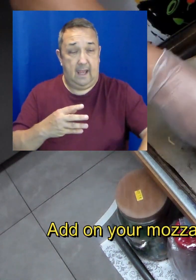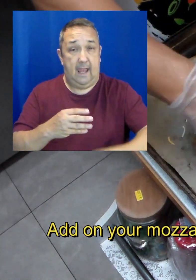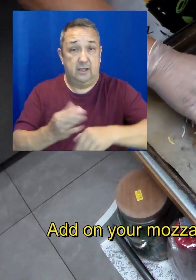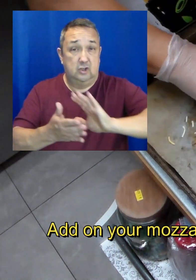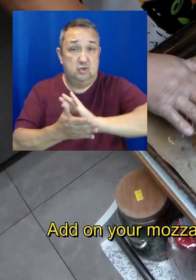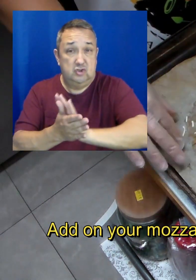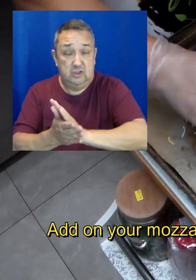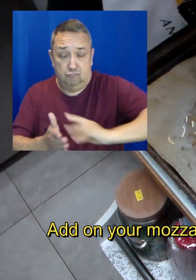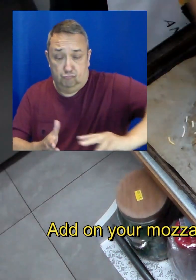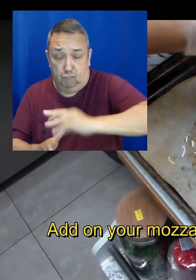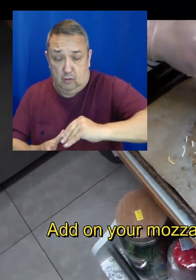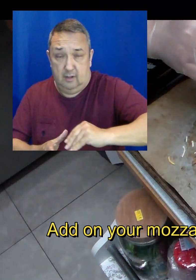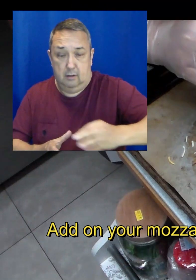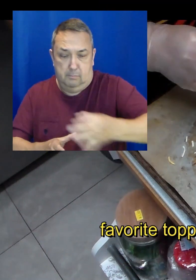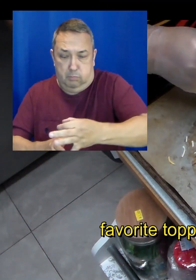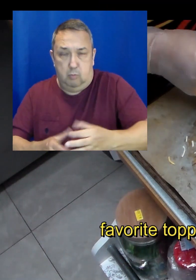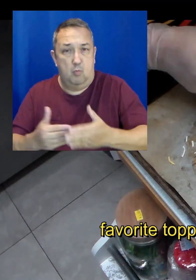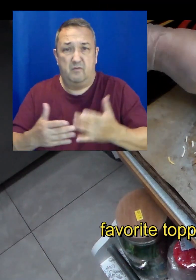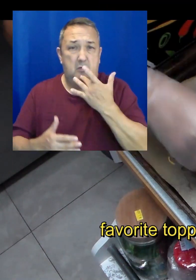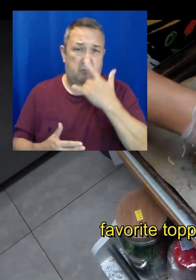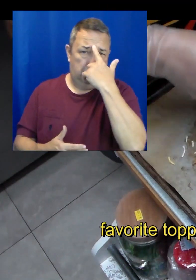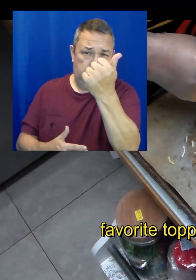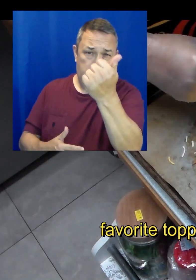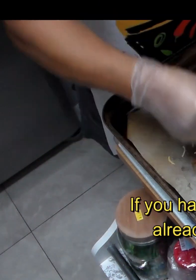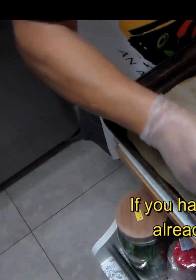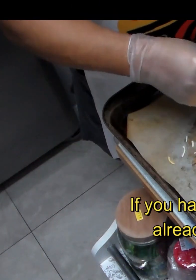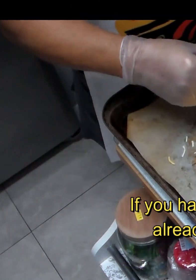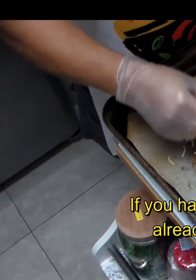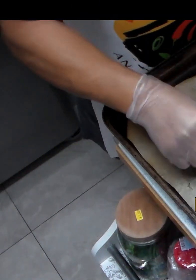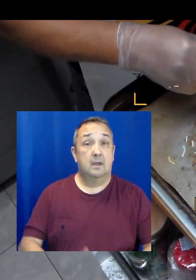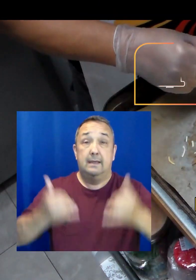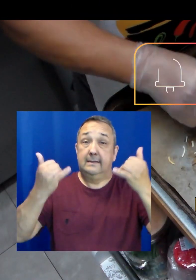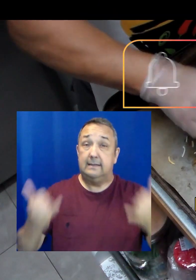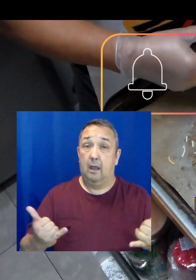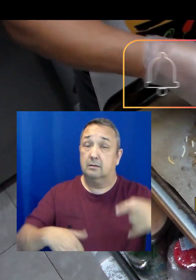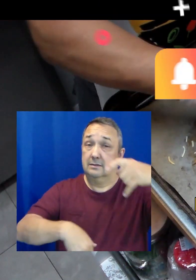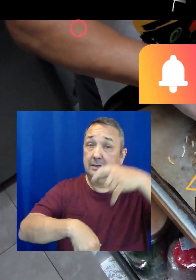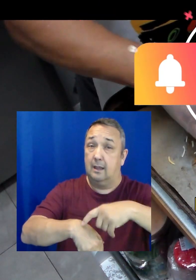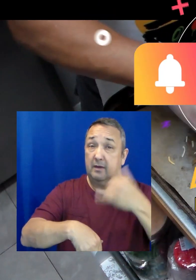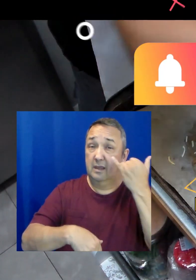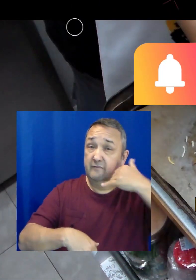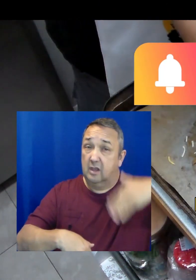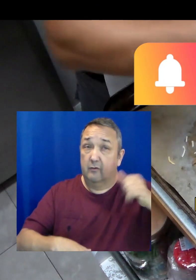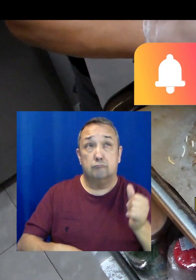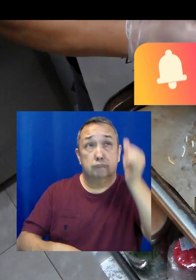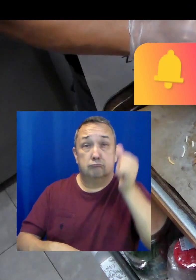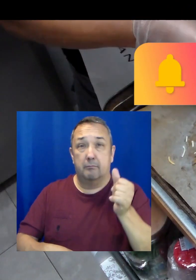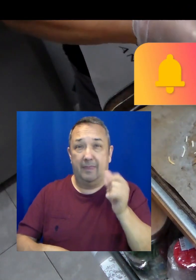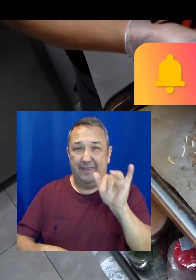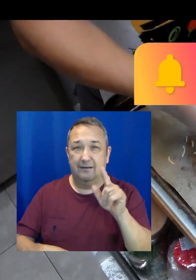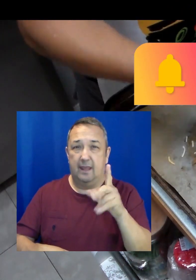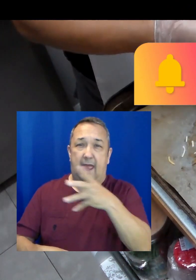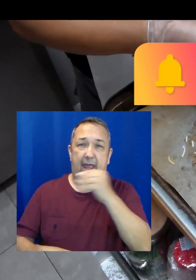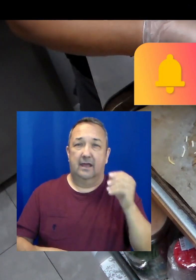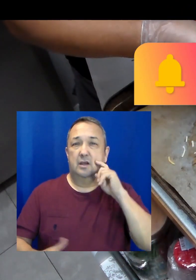Add on your mozzarella cheese and the other favorite toppings of your choice. If you haven't subscribed already, please hit that